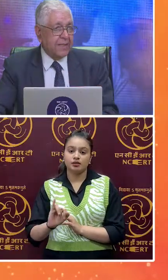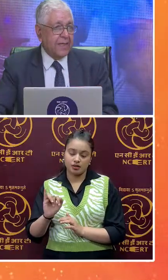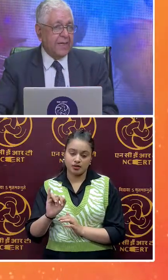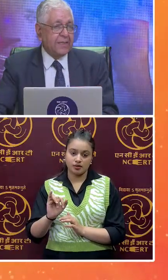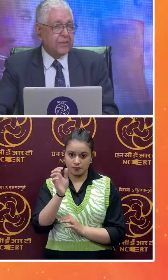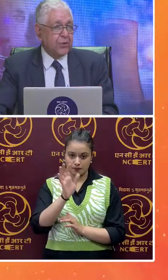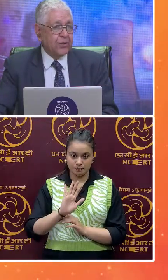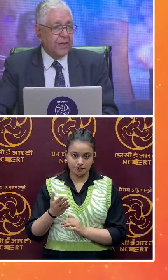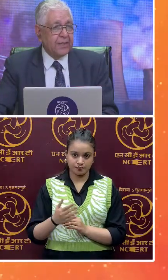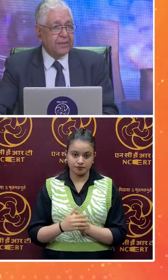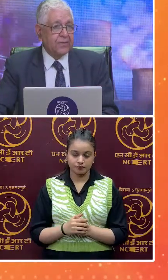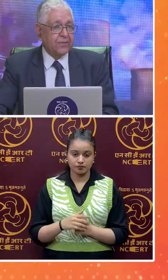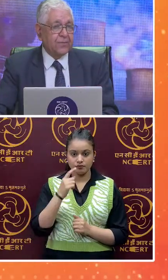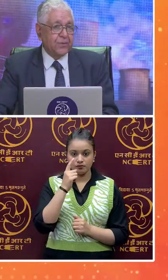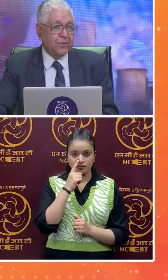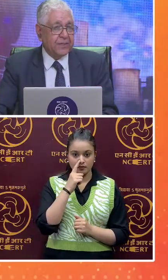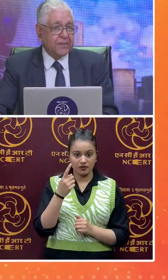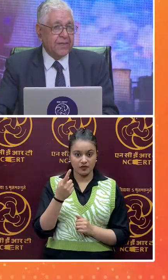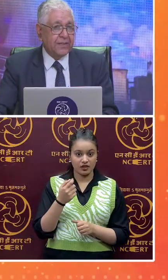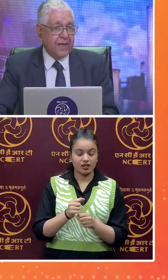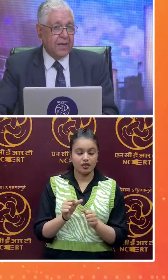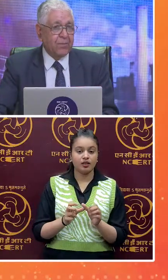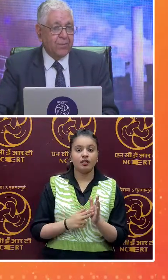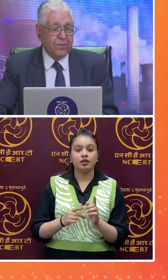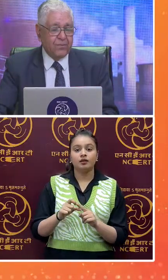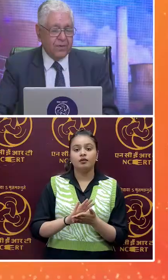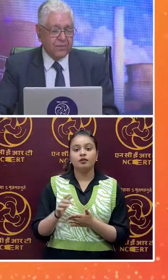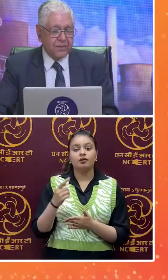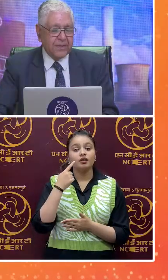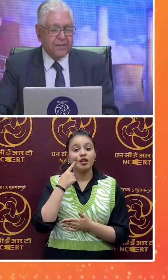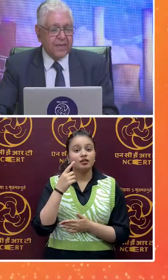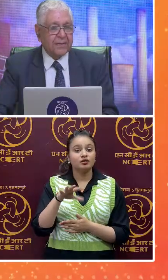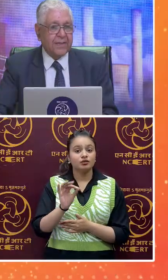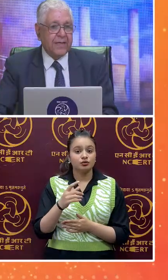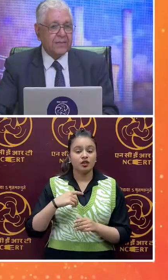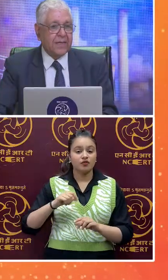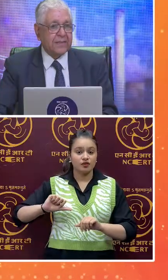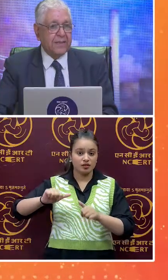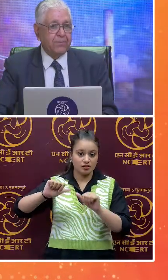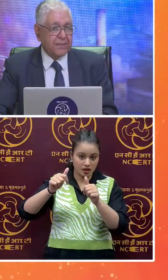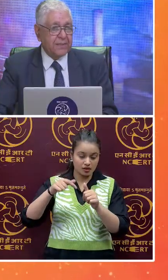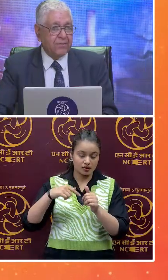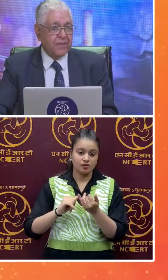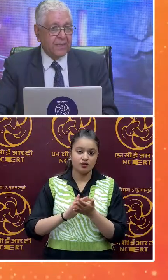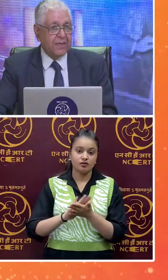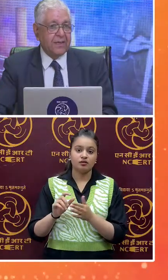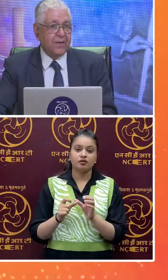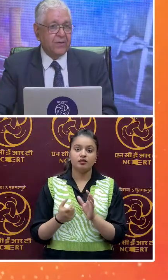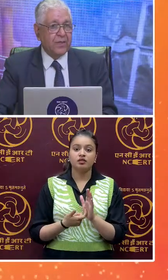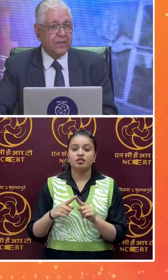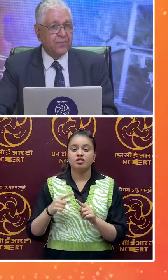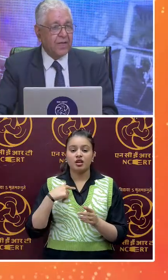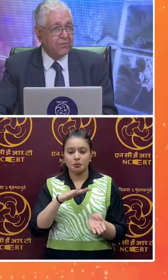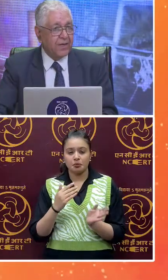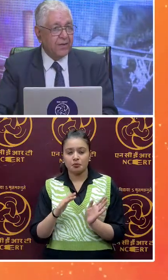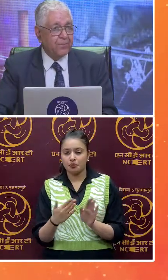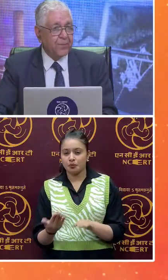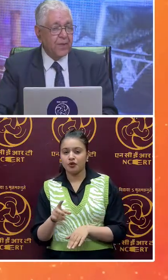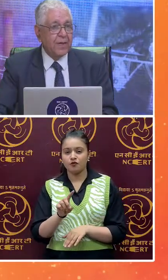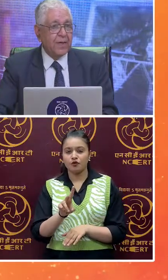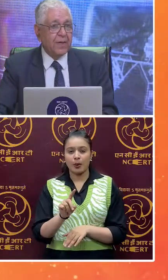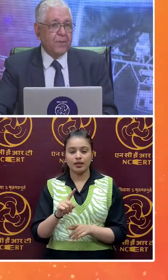Mrs. Gandhi is chosen as to succeed Shastri as Shastri passes away suddenly on 12th of